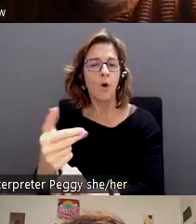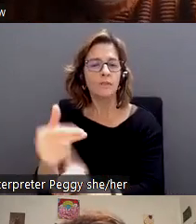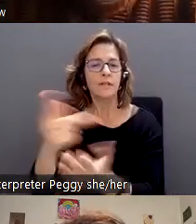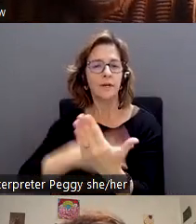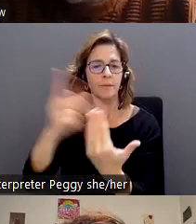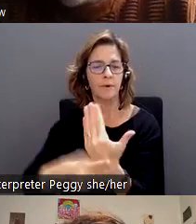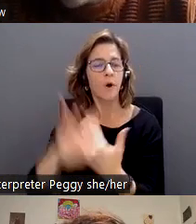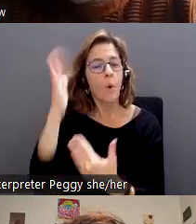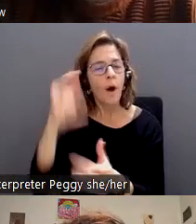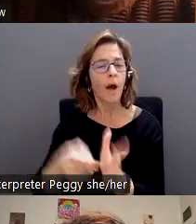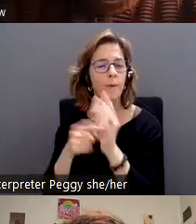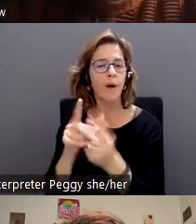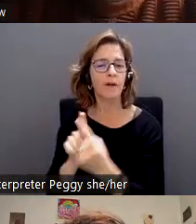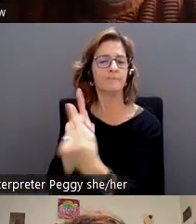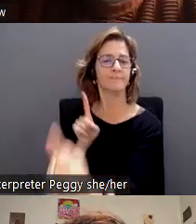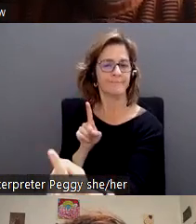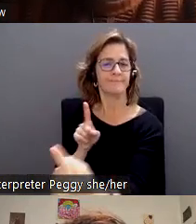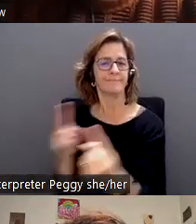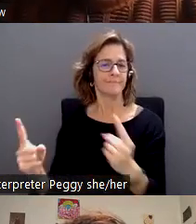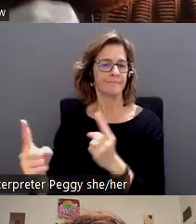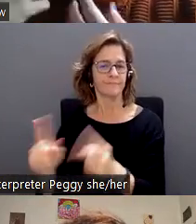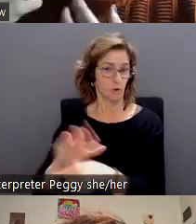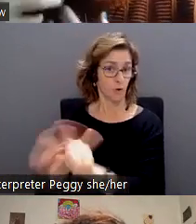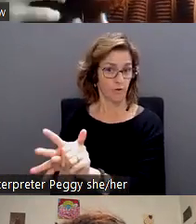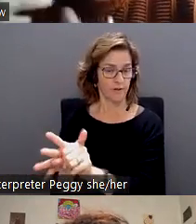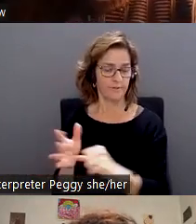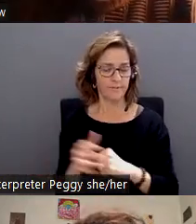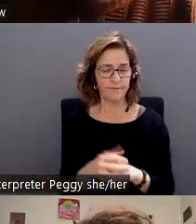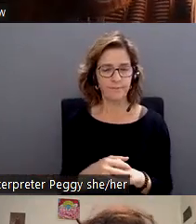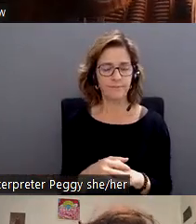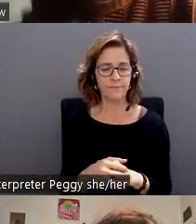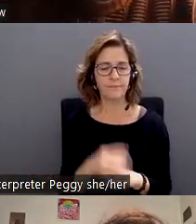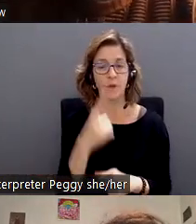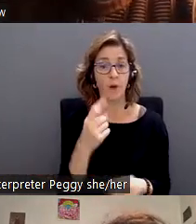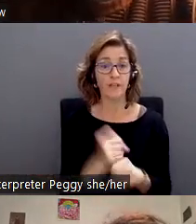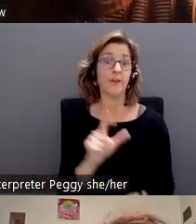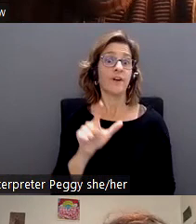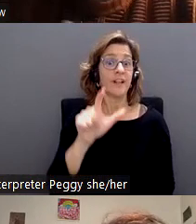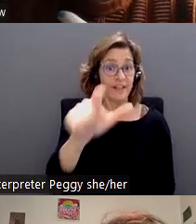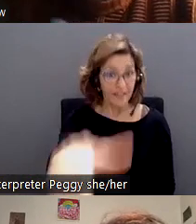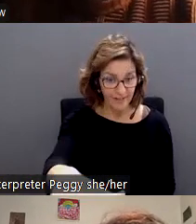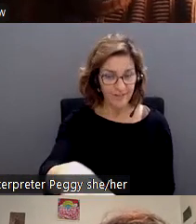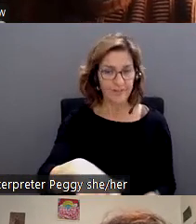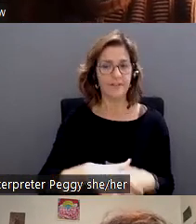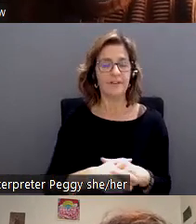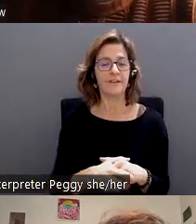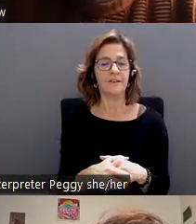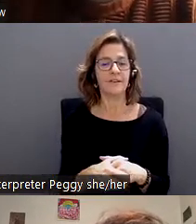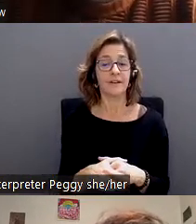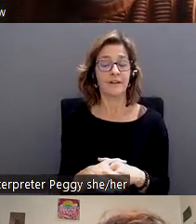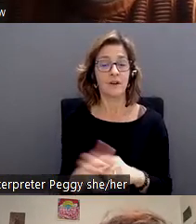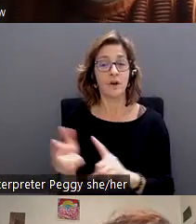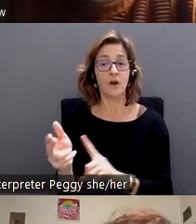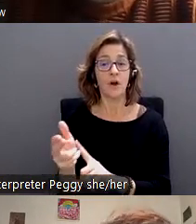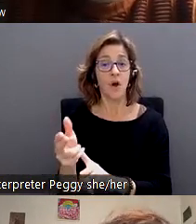And then basically a year later, there was a need to get those beds back